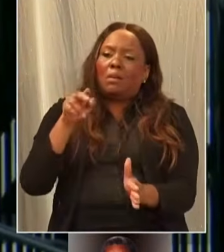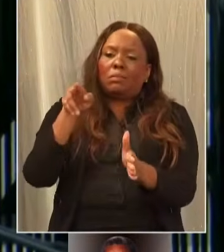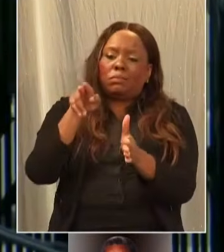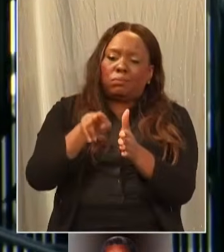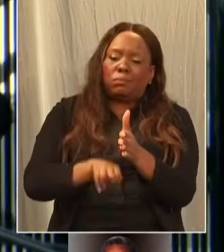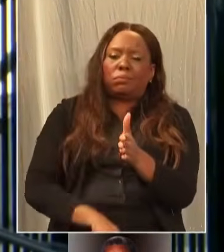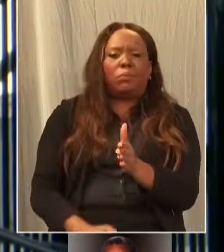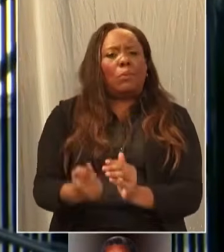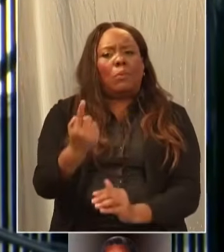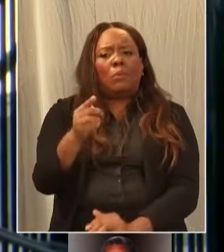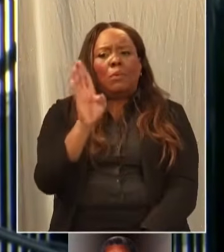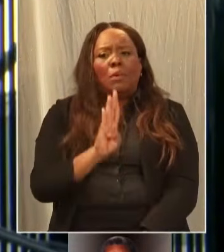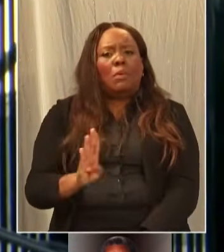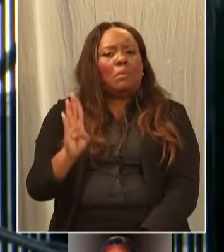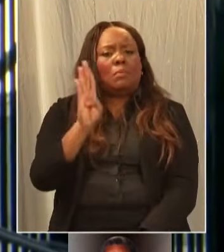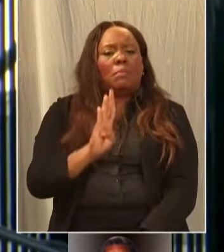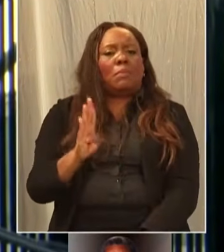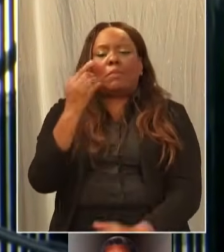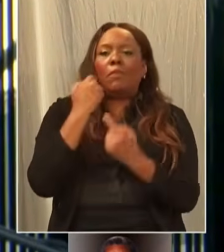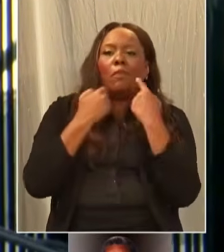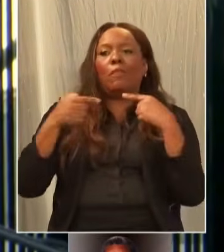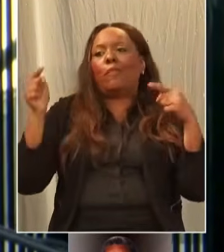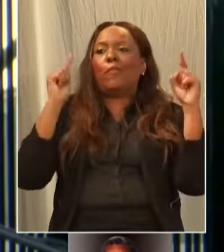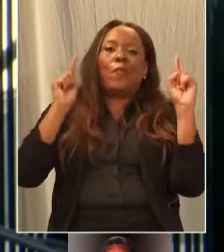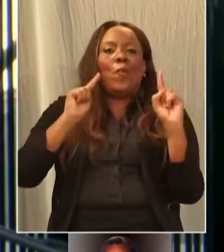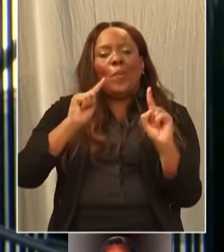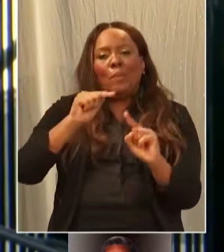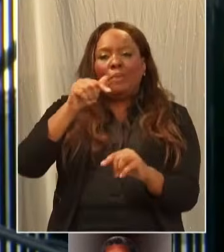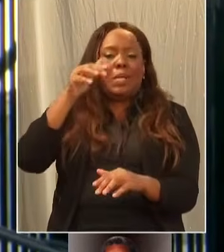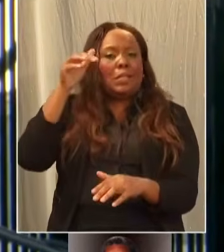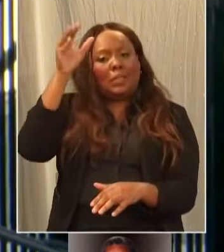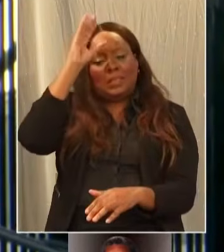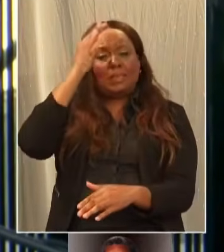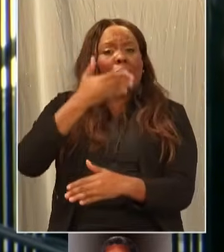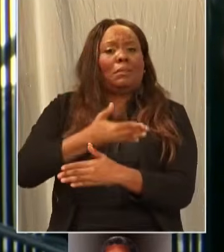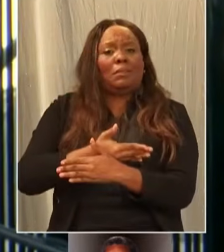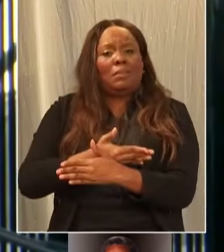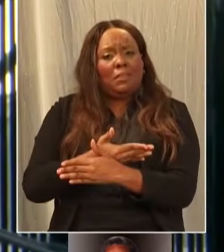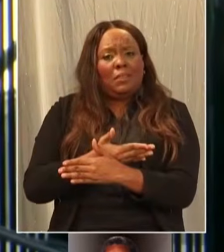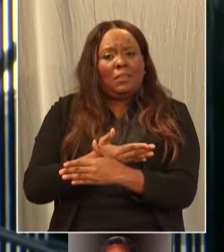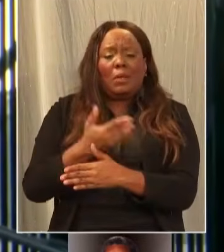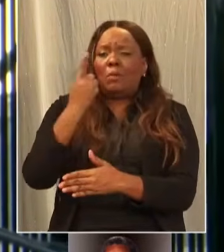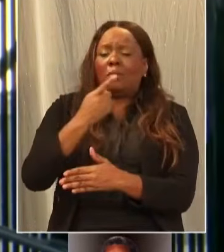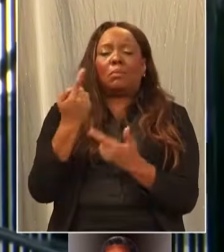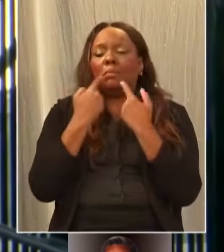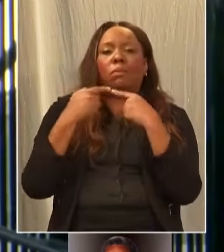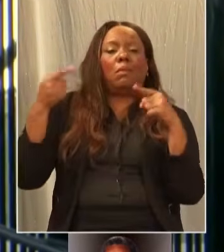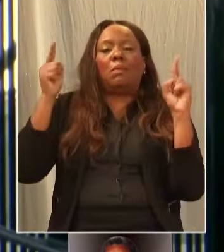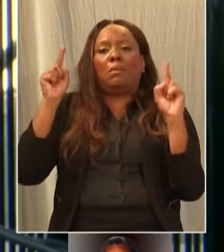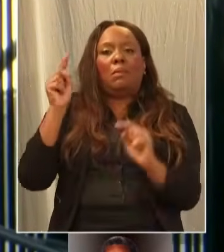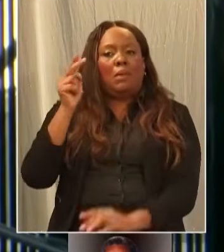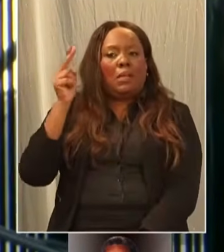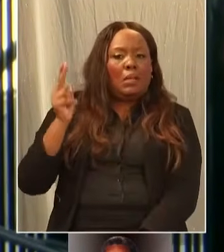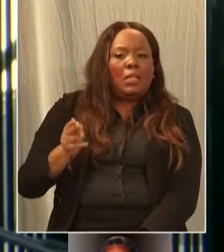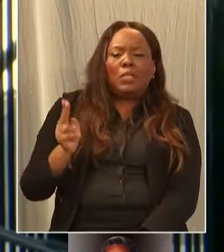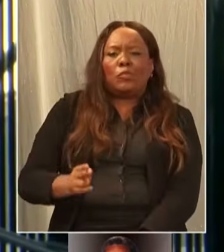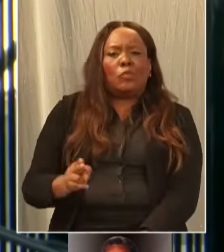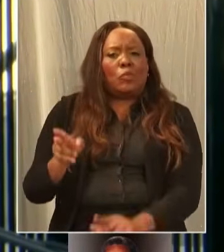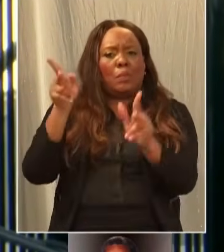Barbados' finest sons and one of the greatest figures in the history of Caribbean